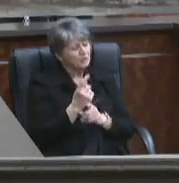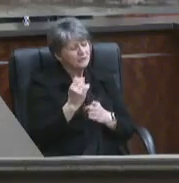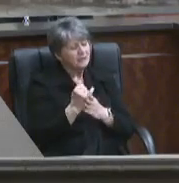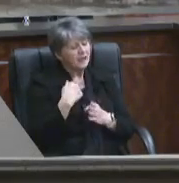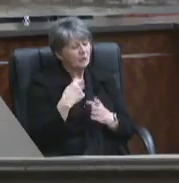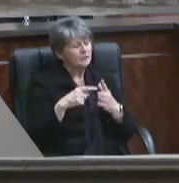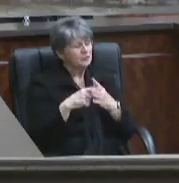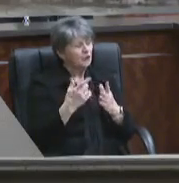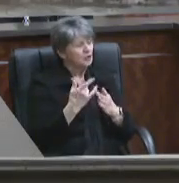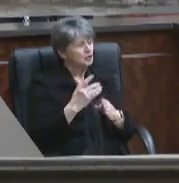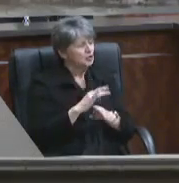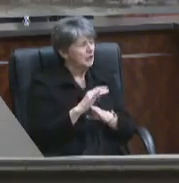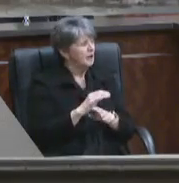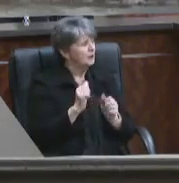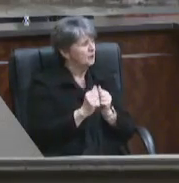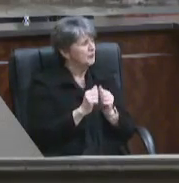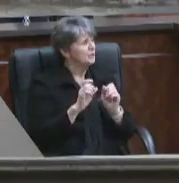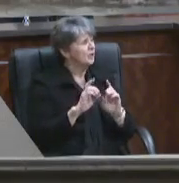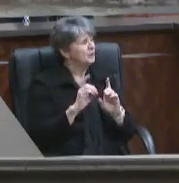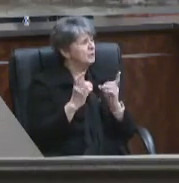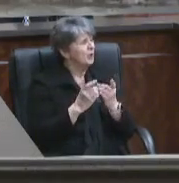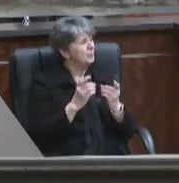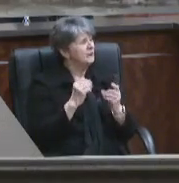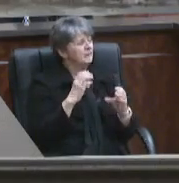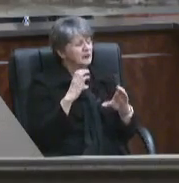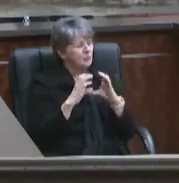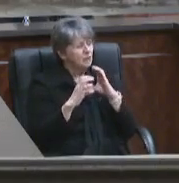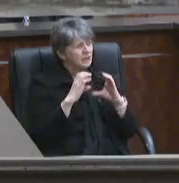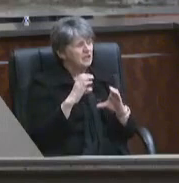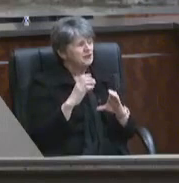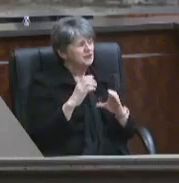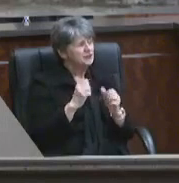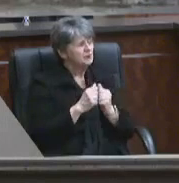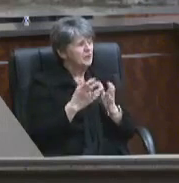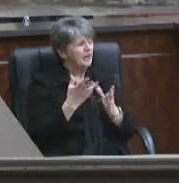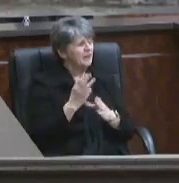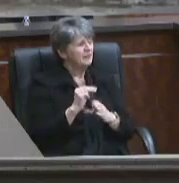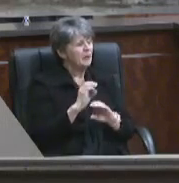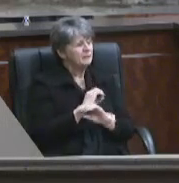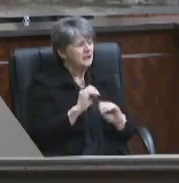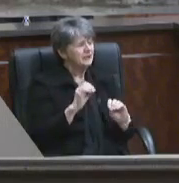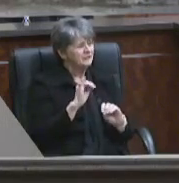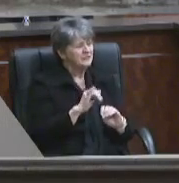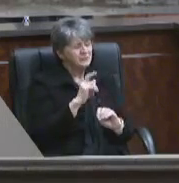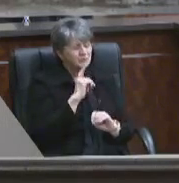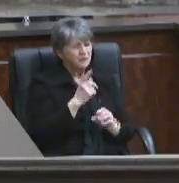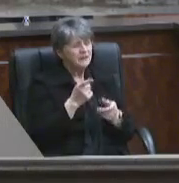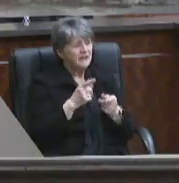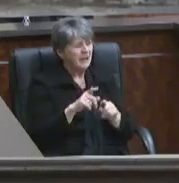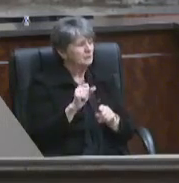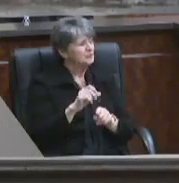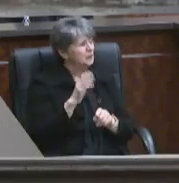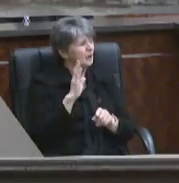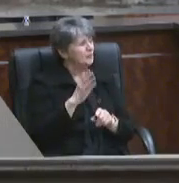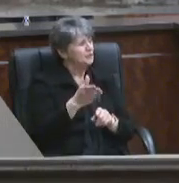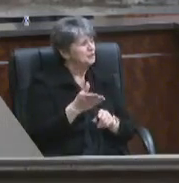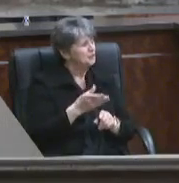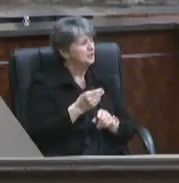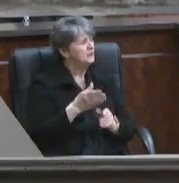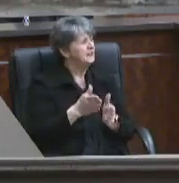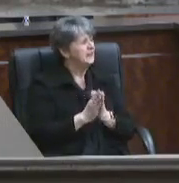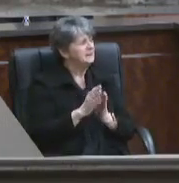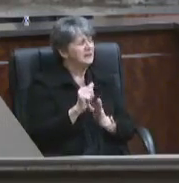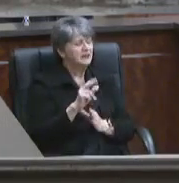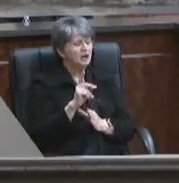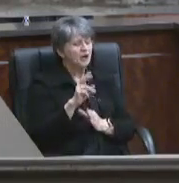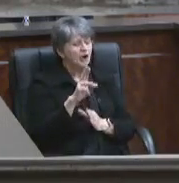with our Department of Communications, because without them, none of this really happens. So I'm going to introduce and ask Audrey Barnes